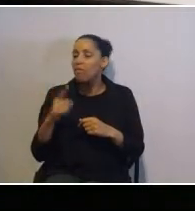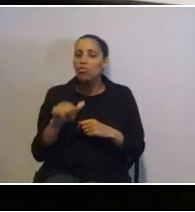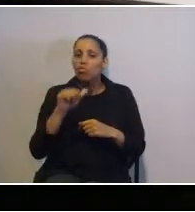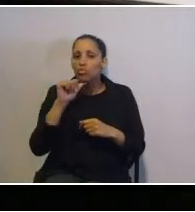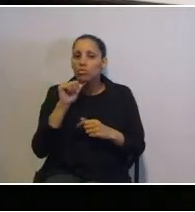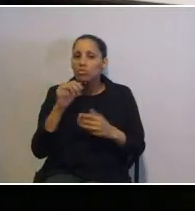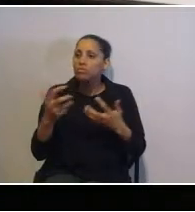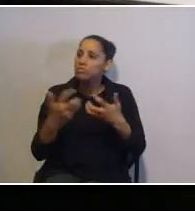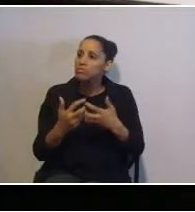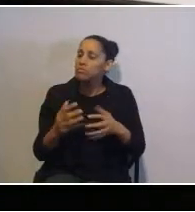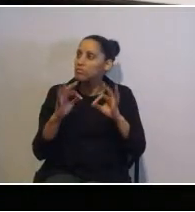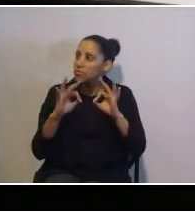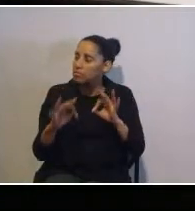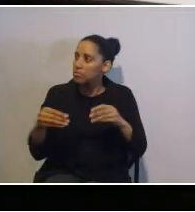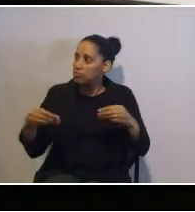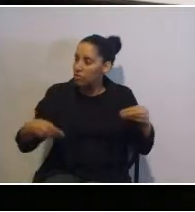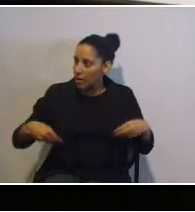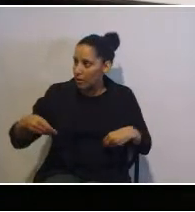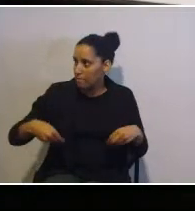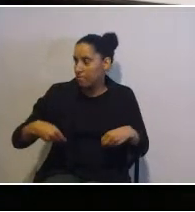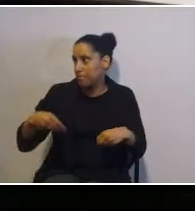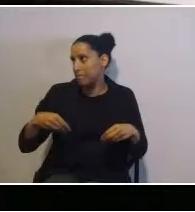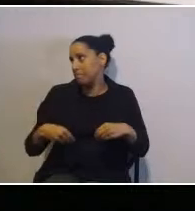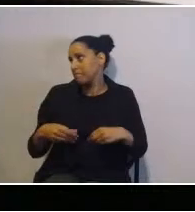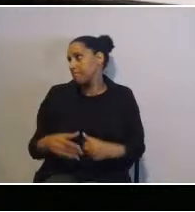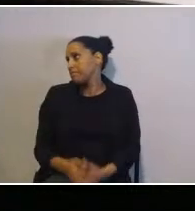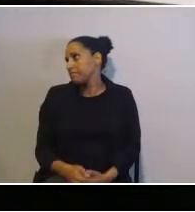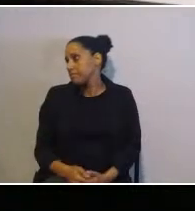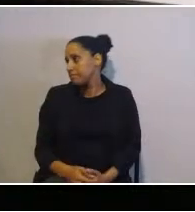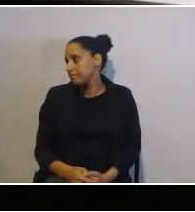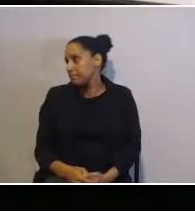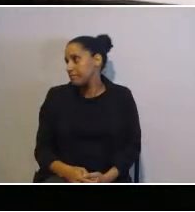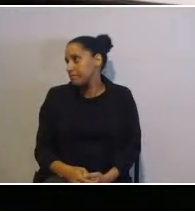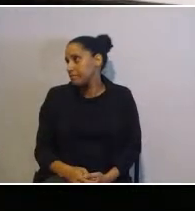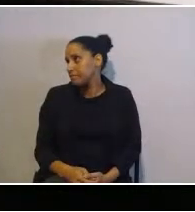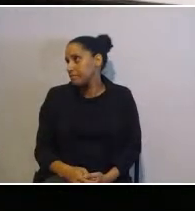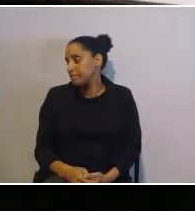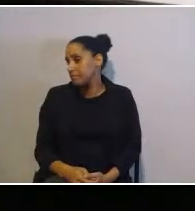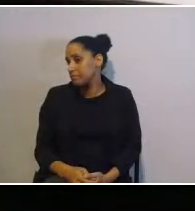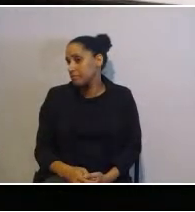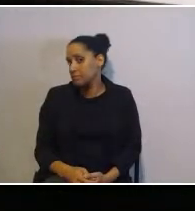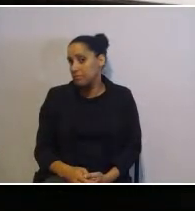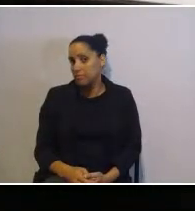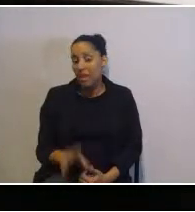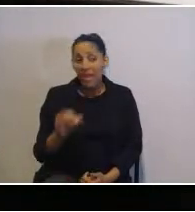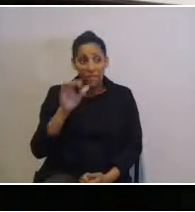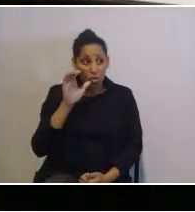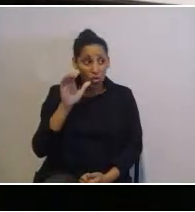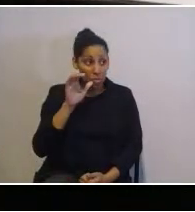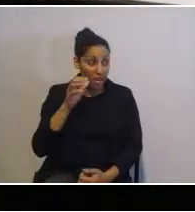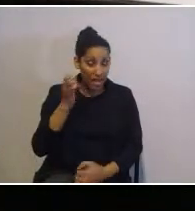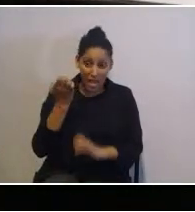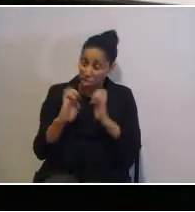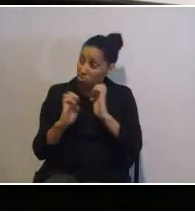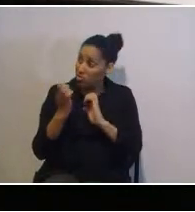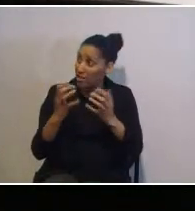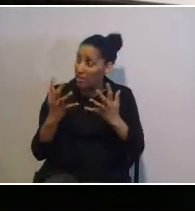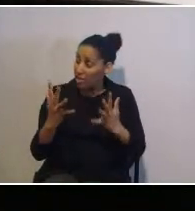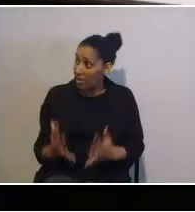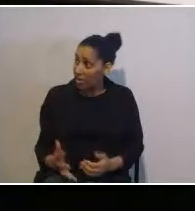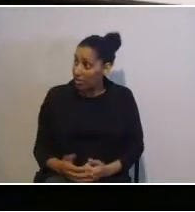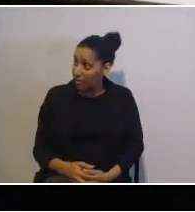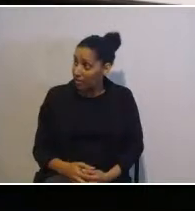corrupt deployed cadres? Do you have Cuban engineers? Close quote. Thank